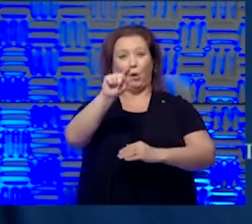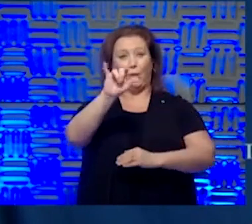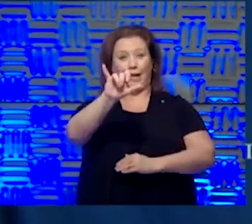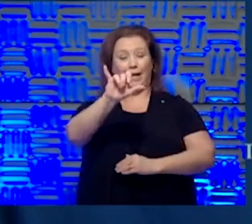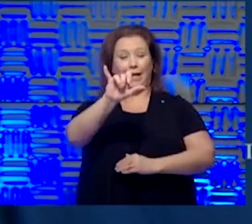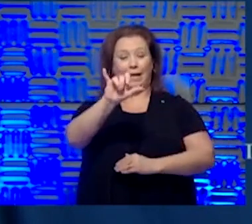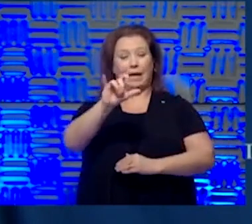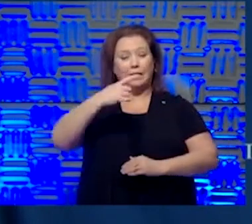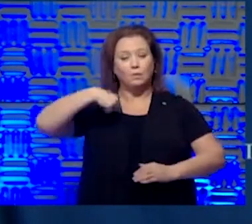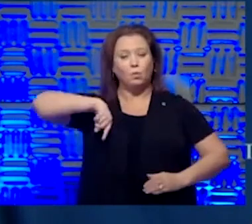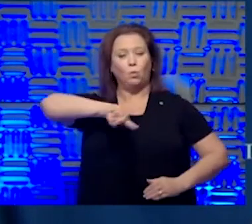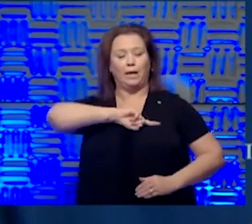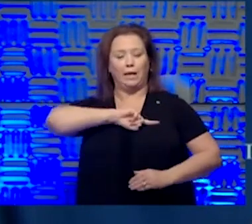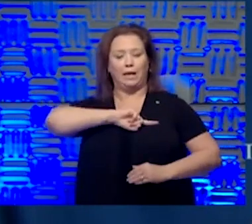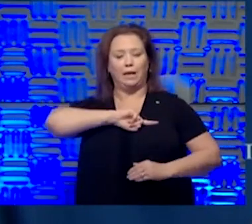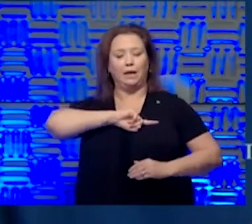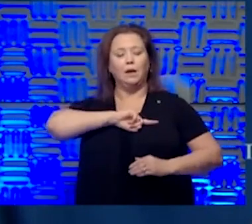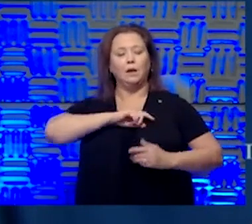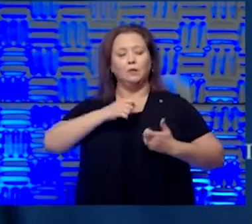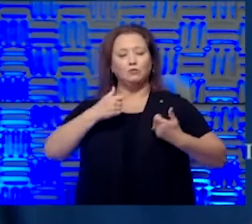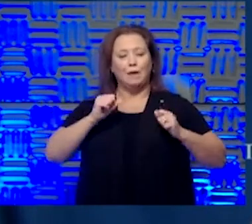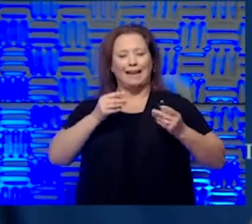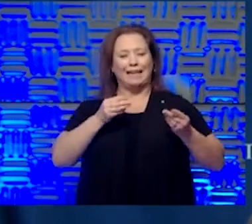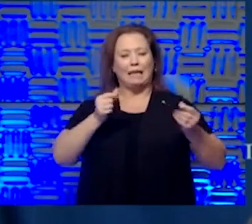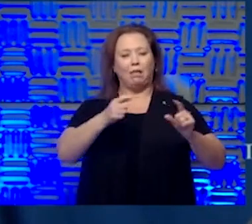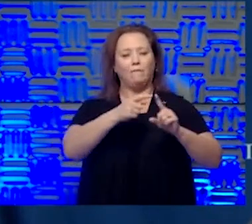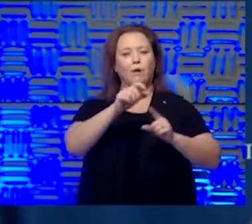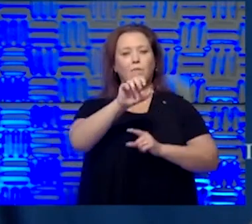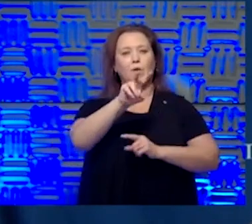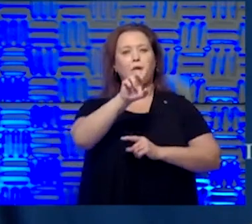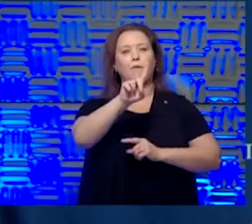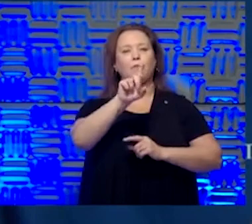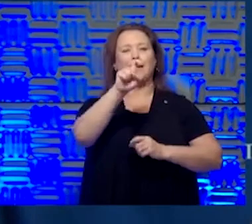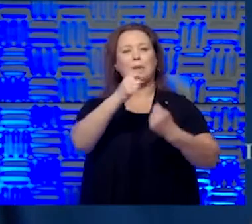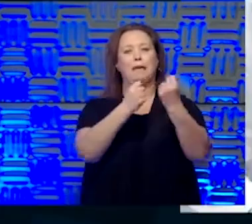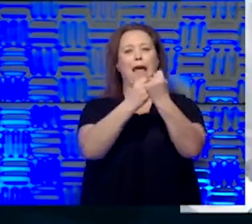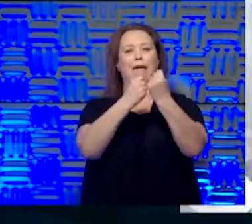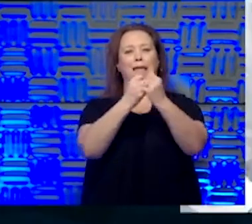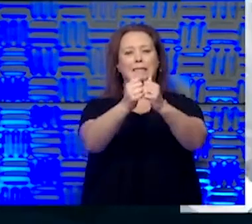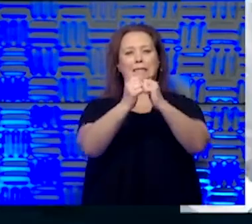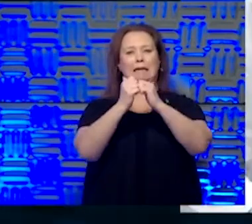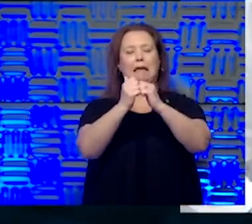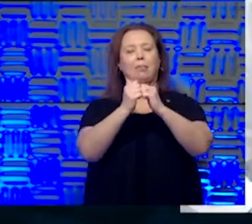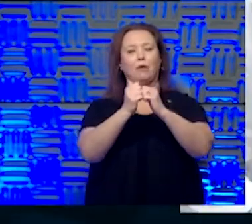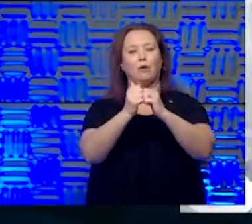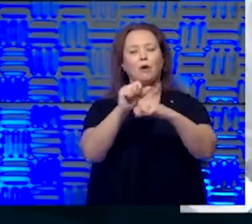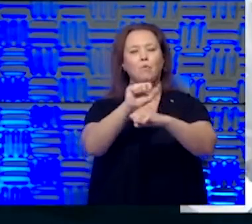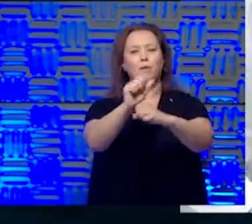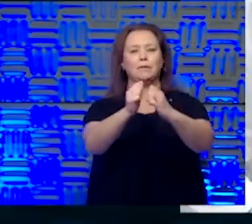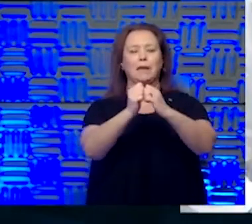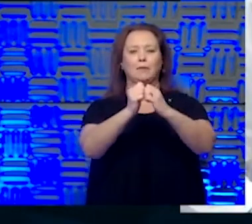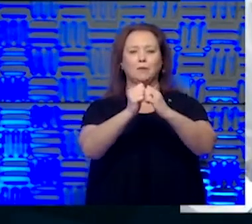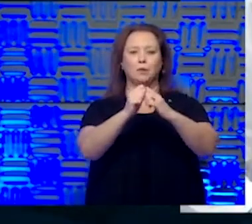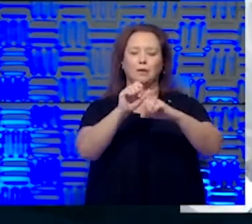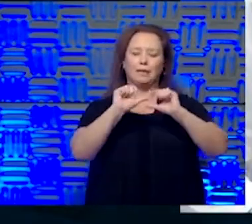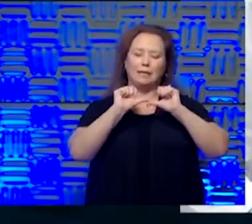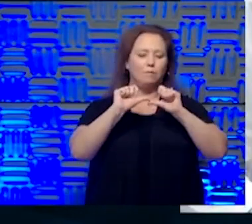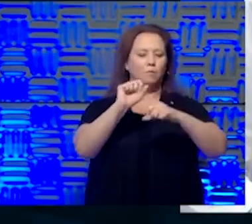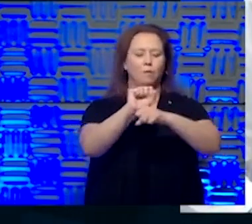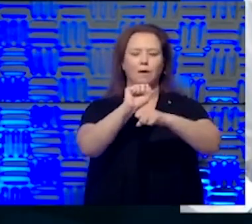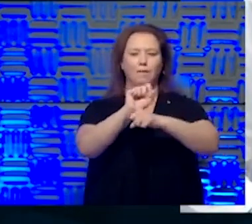we're trying to get over COVID, we better be advocates together and unify. So let's all keep working toward